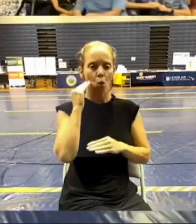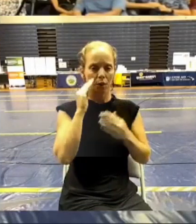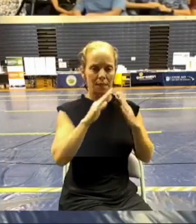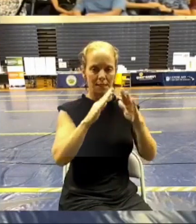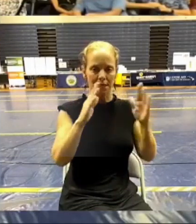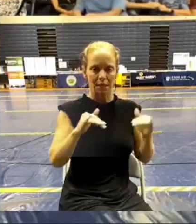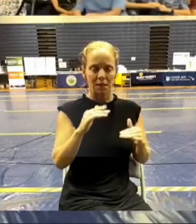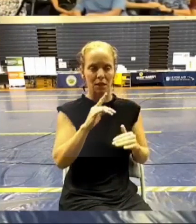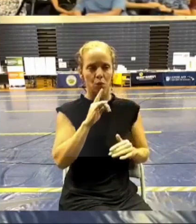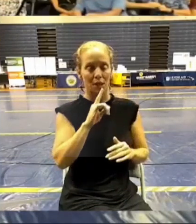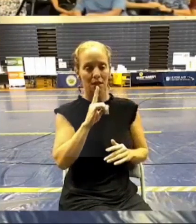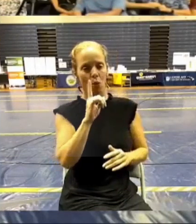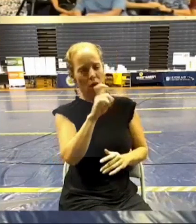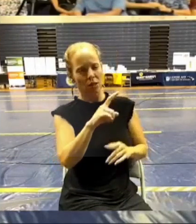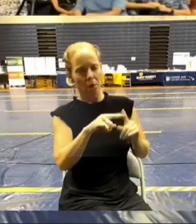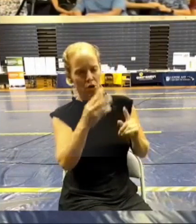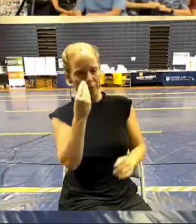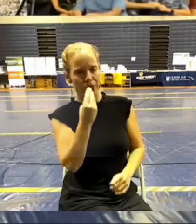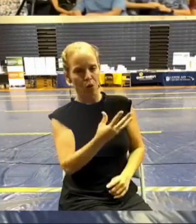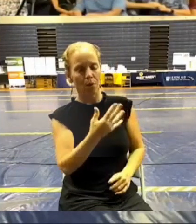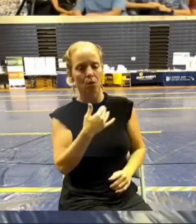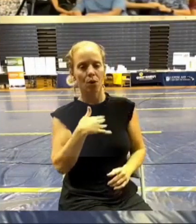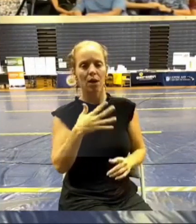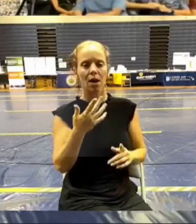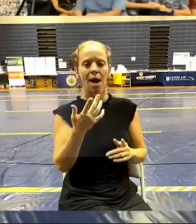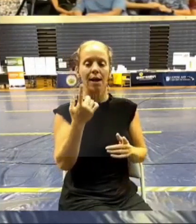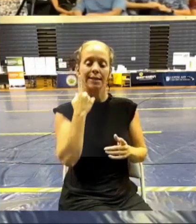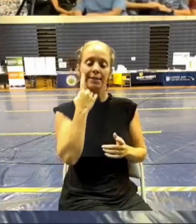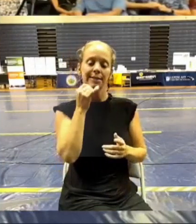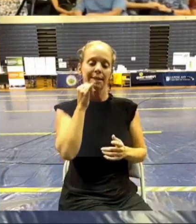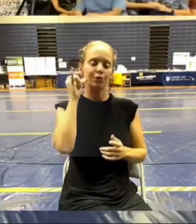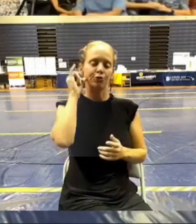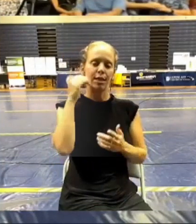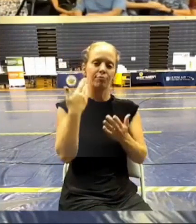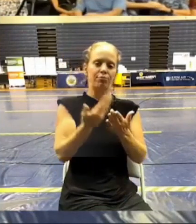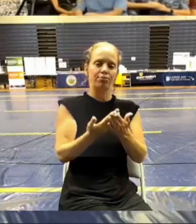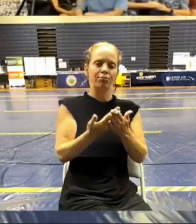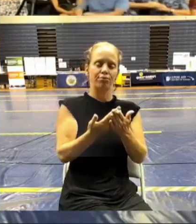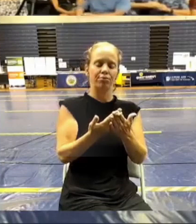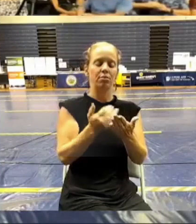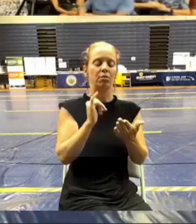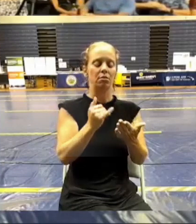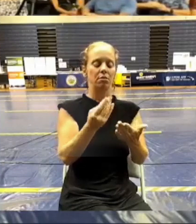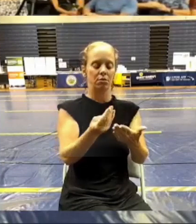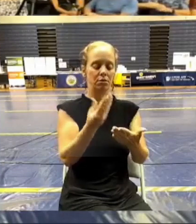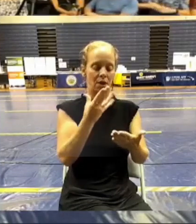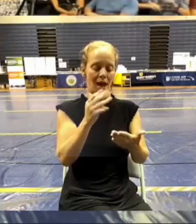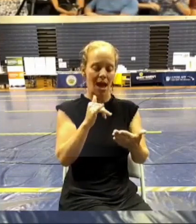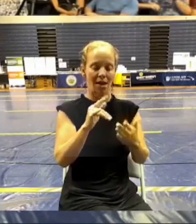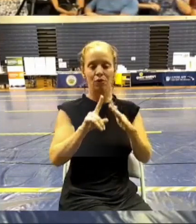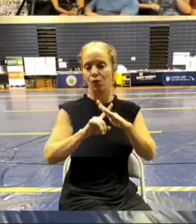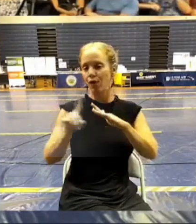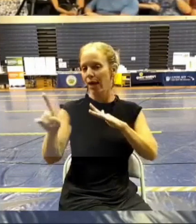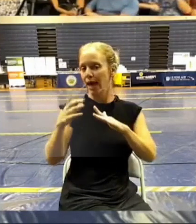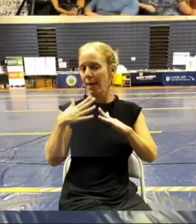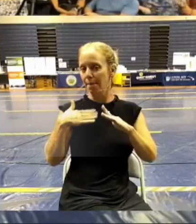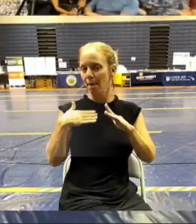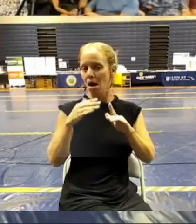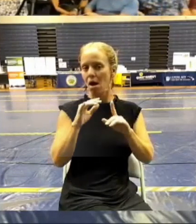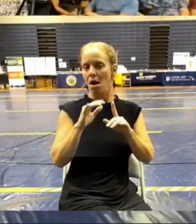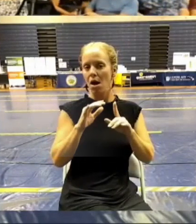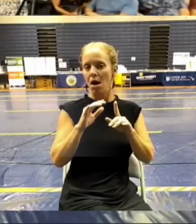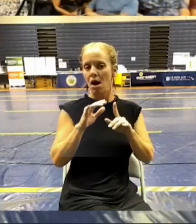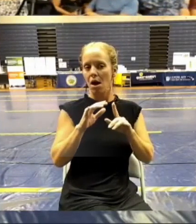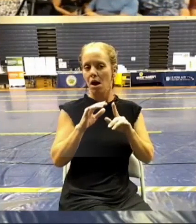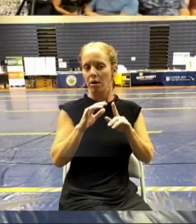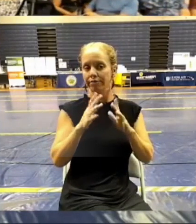received yesterday a notice saying that I need to vacate my unit that I'm in by